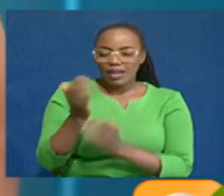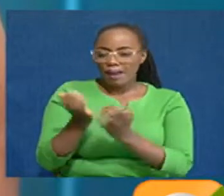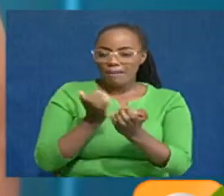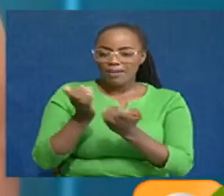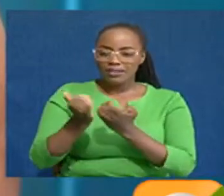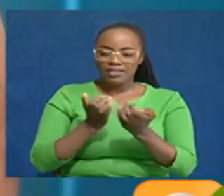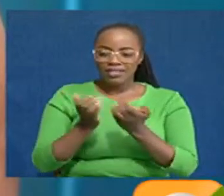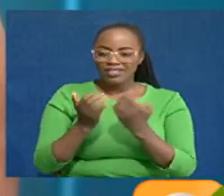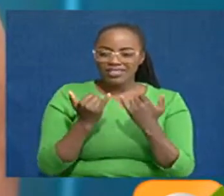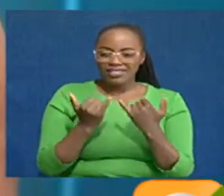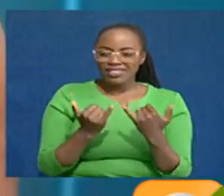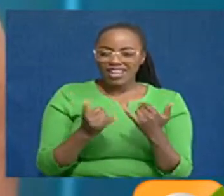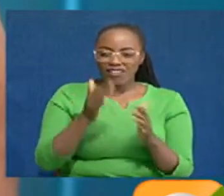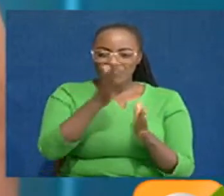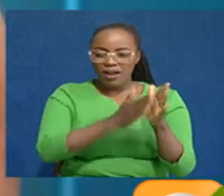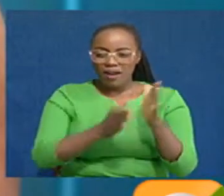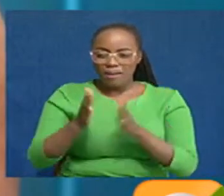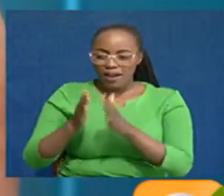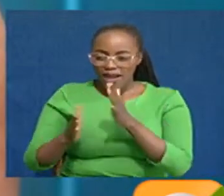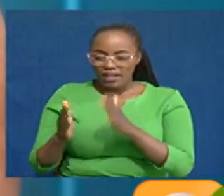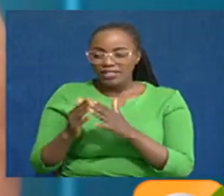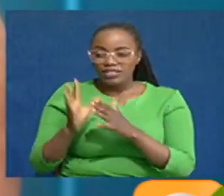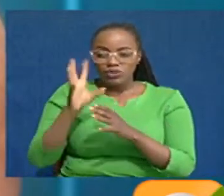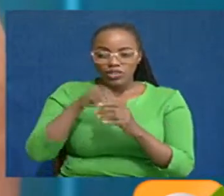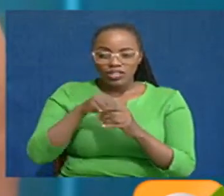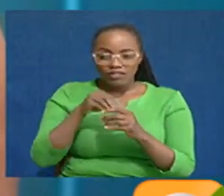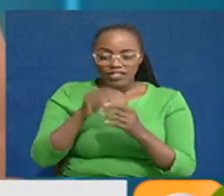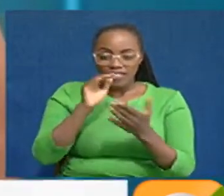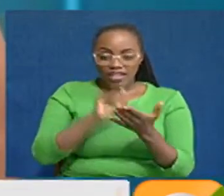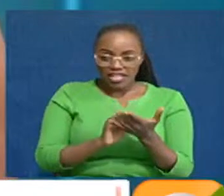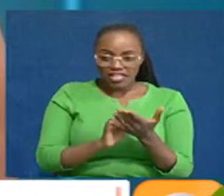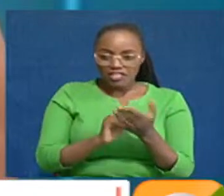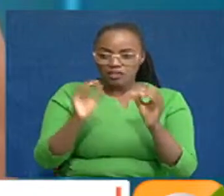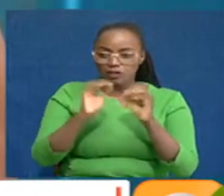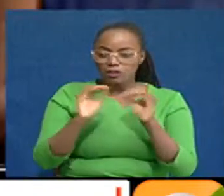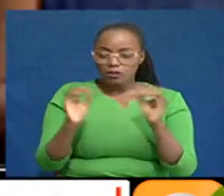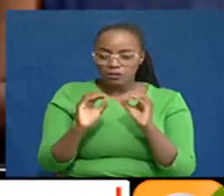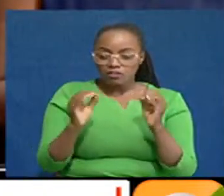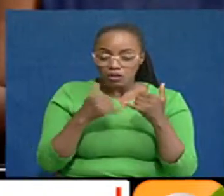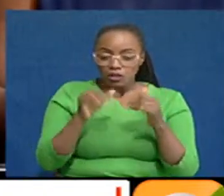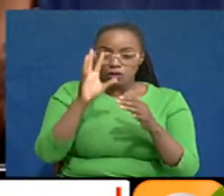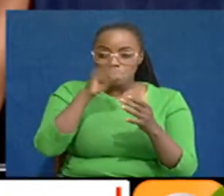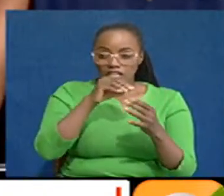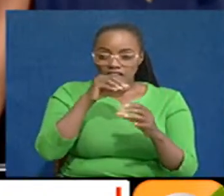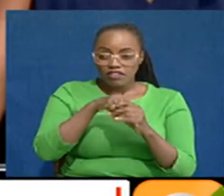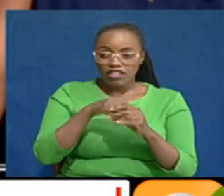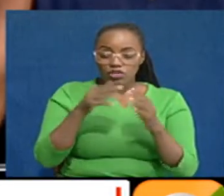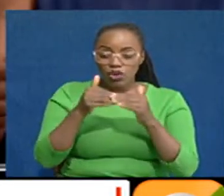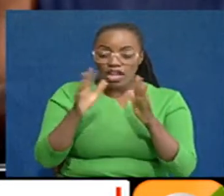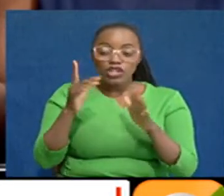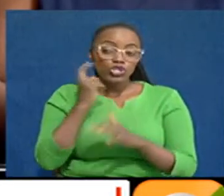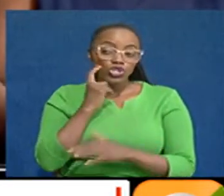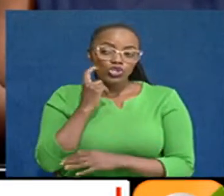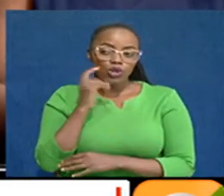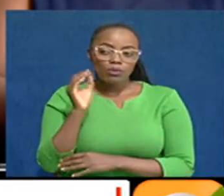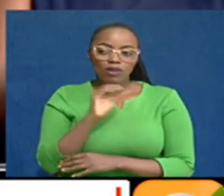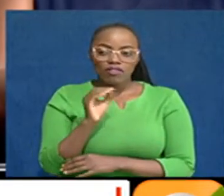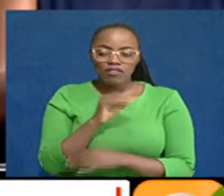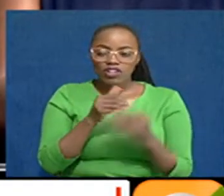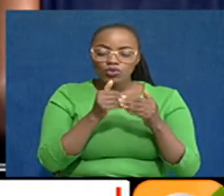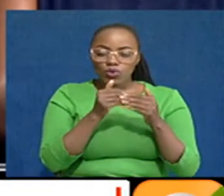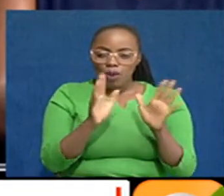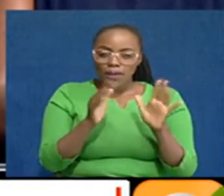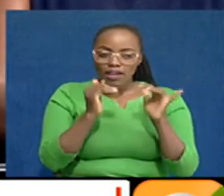businesses are not planning to invest. And as we said, when you're planning to invest, you're either opening a new shop, you're opening a